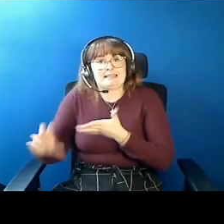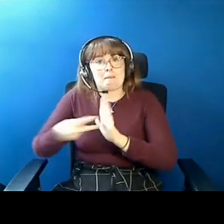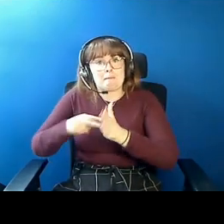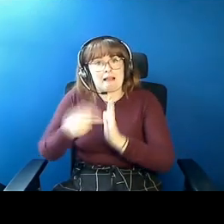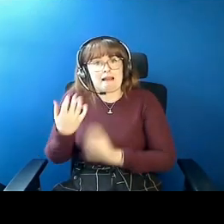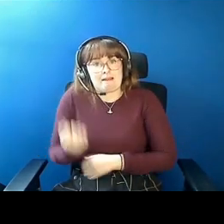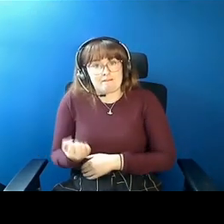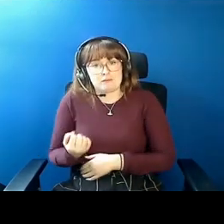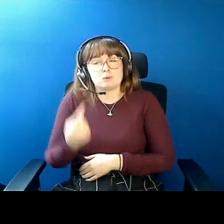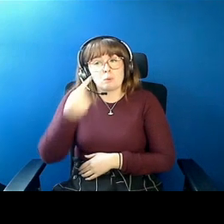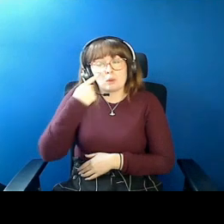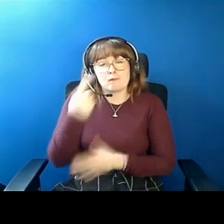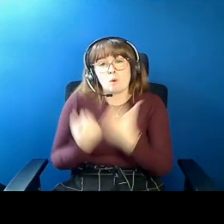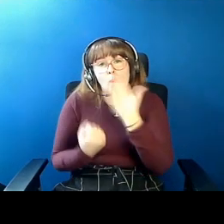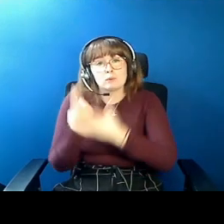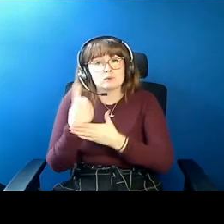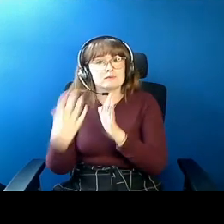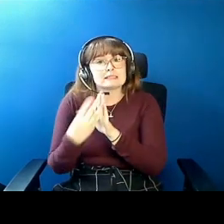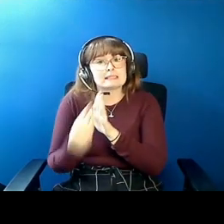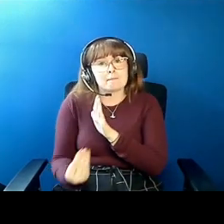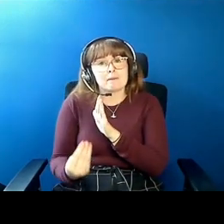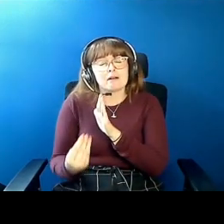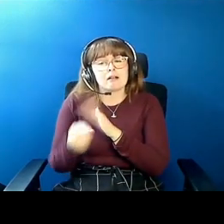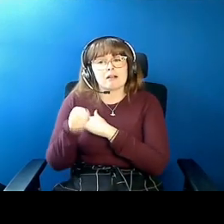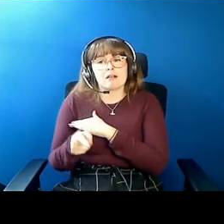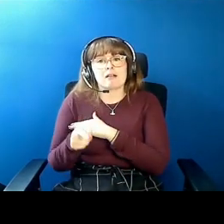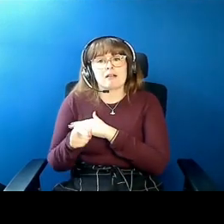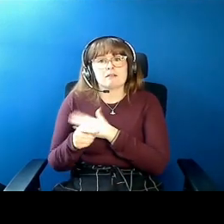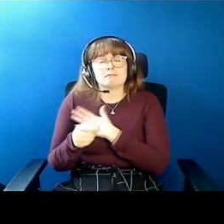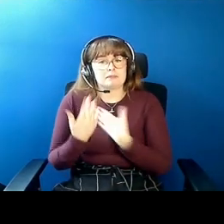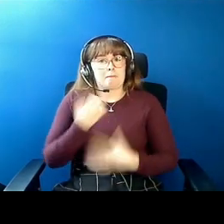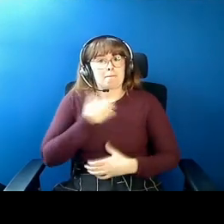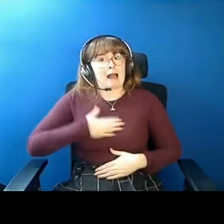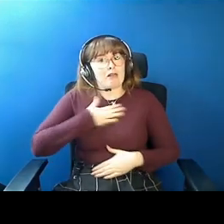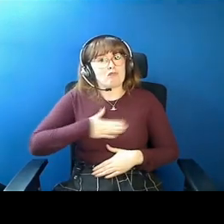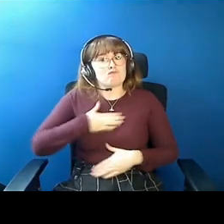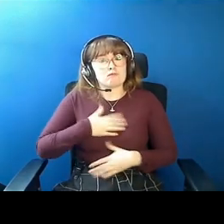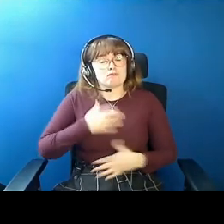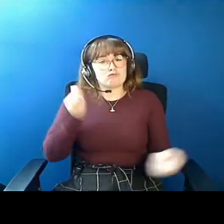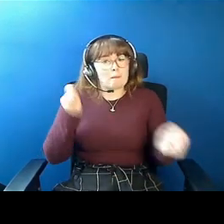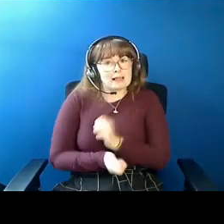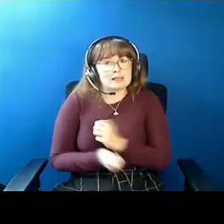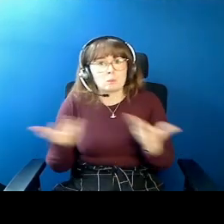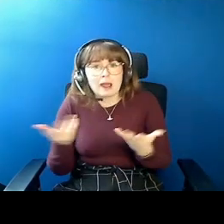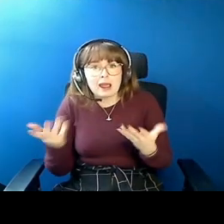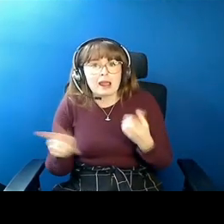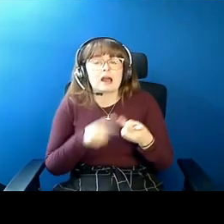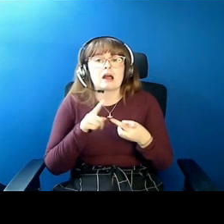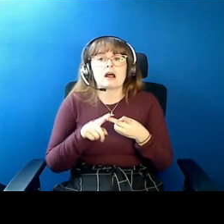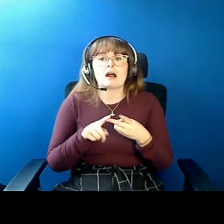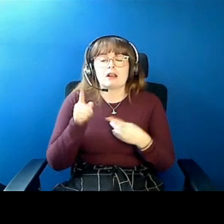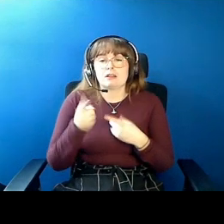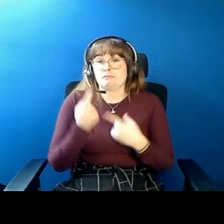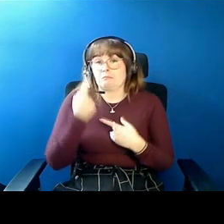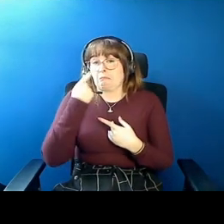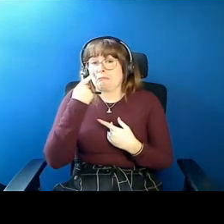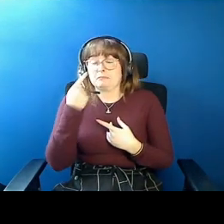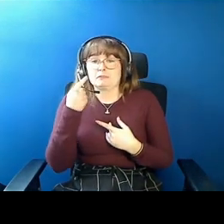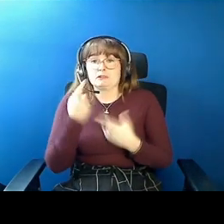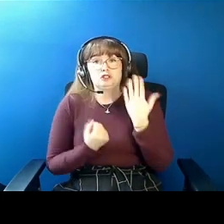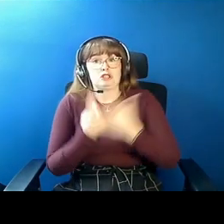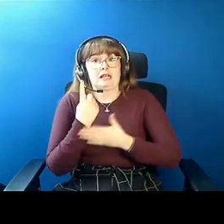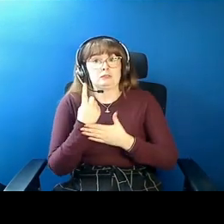such as, for example, we're replacing a bathroom, or we're replacing bathrooms in these properties. It's a chance to get in and